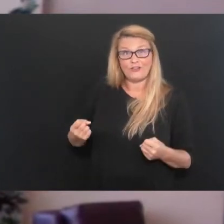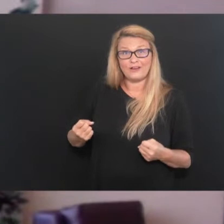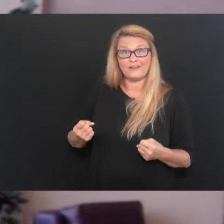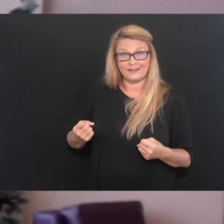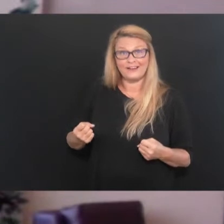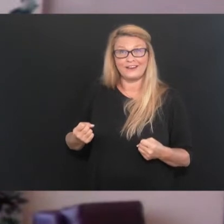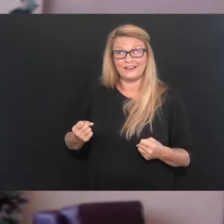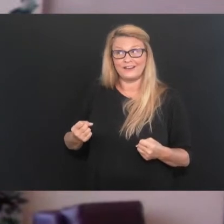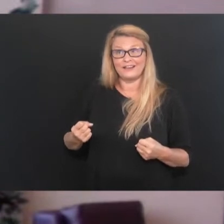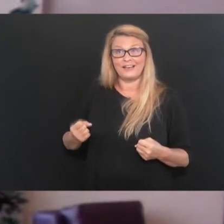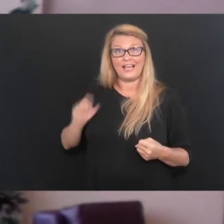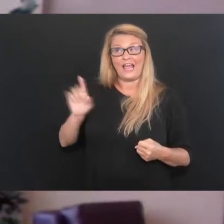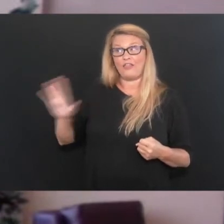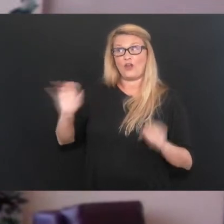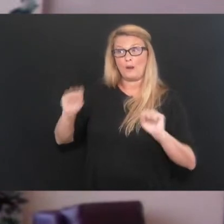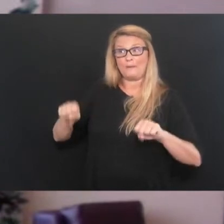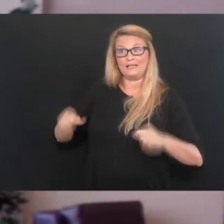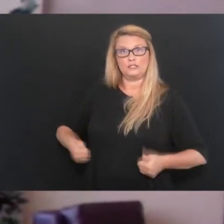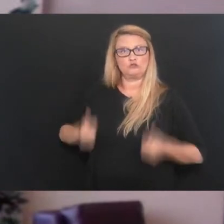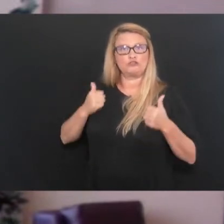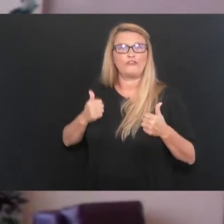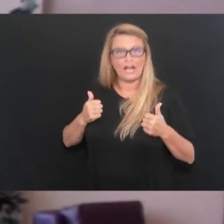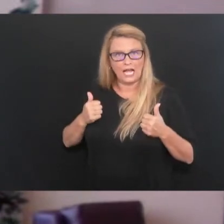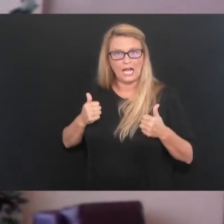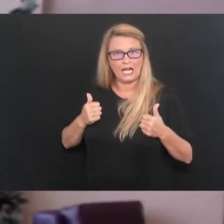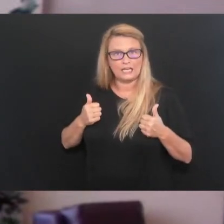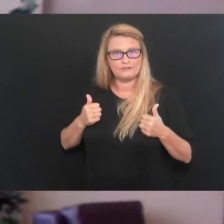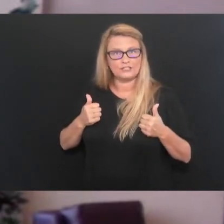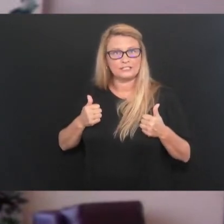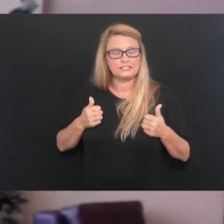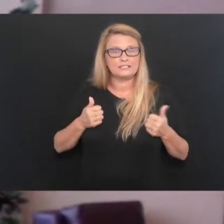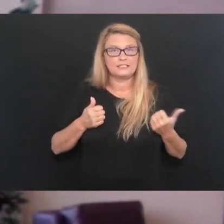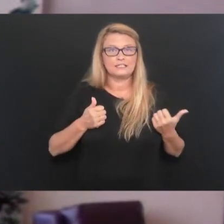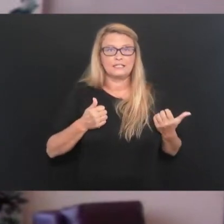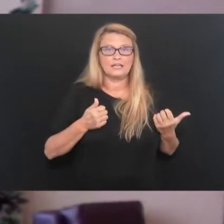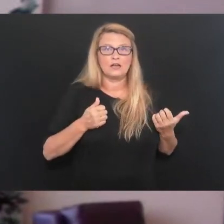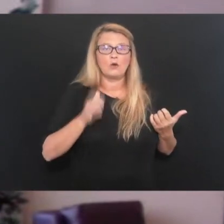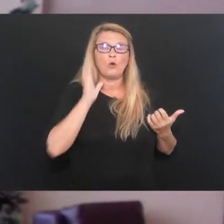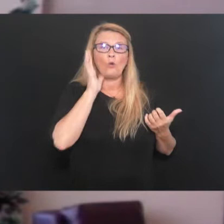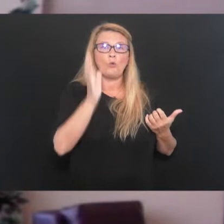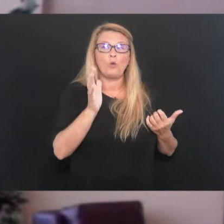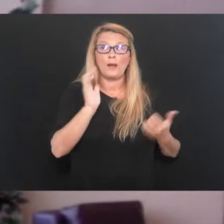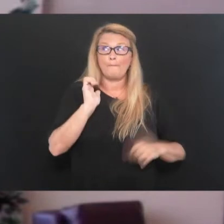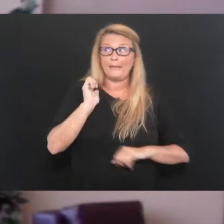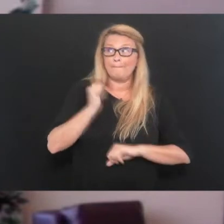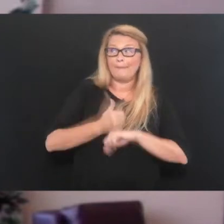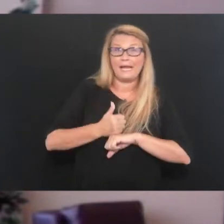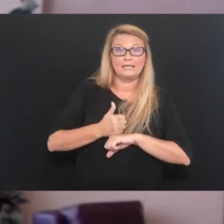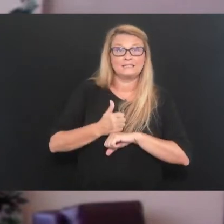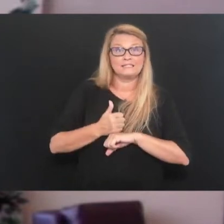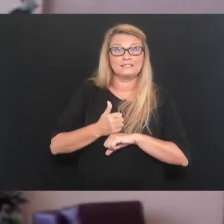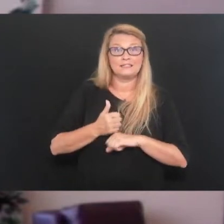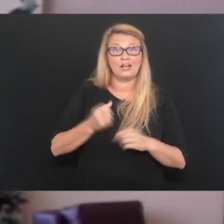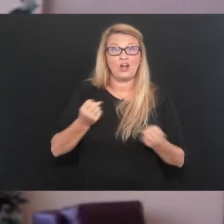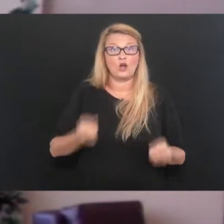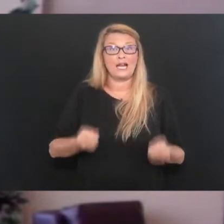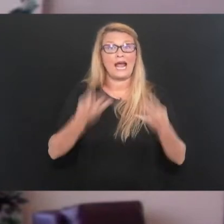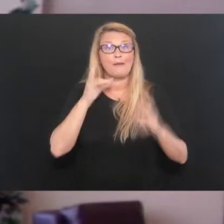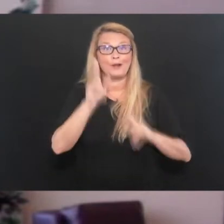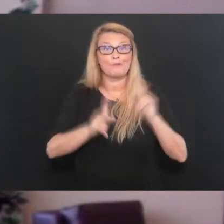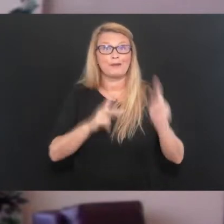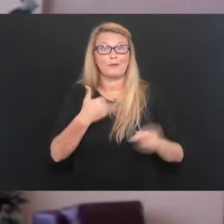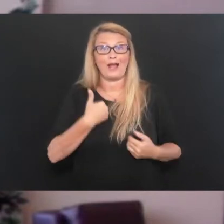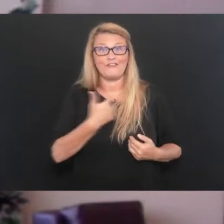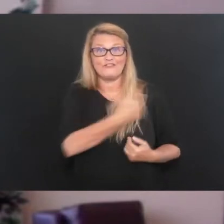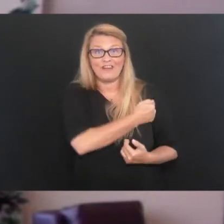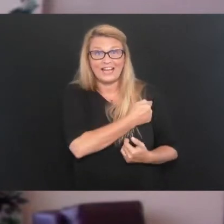the survival and thrival of our population is going to be based on our level of vaccination and how